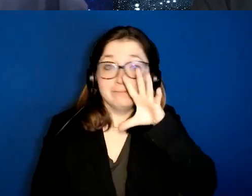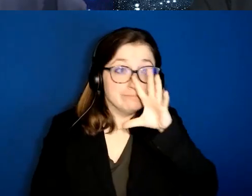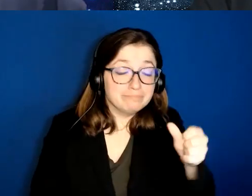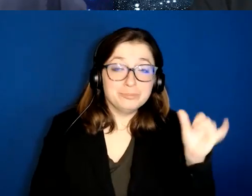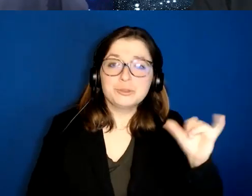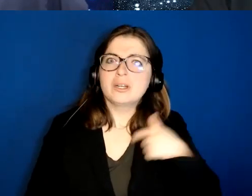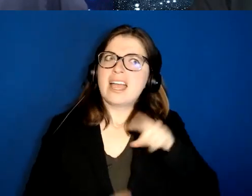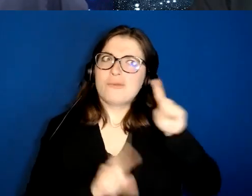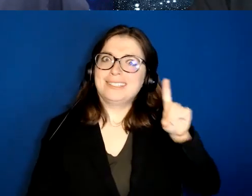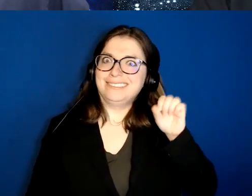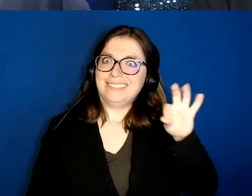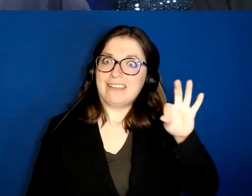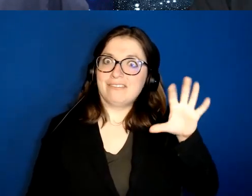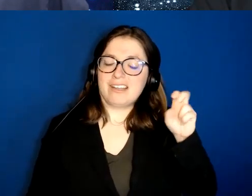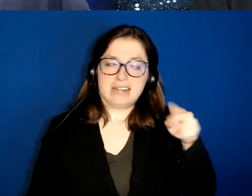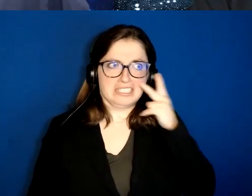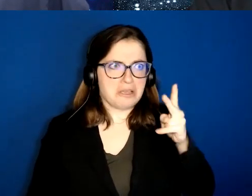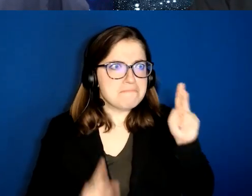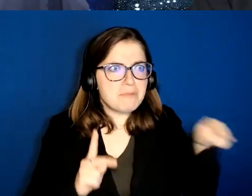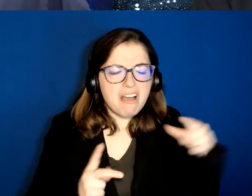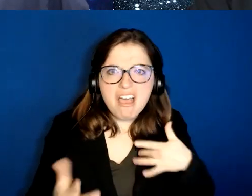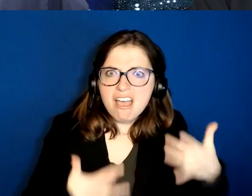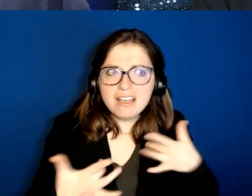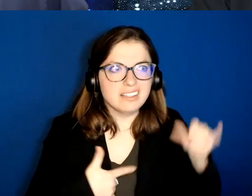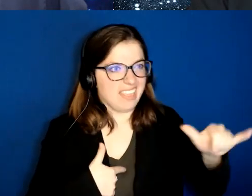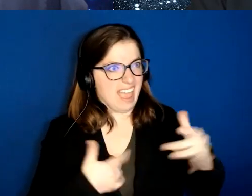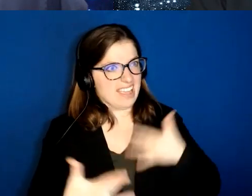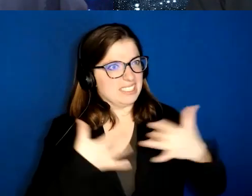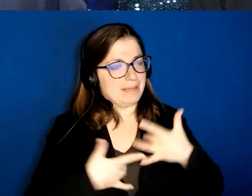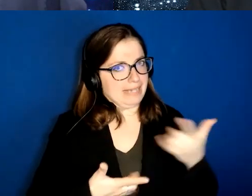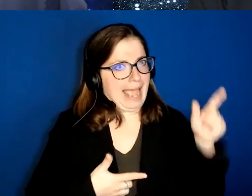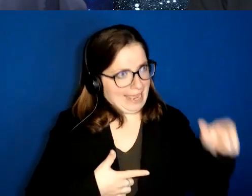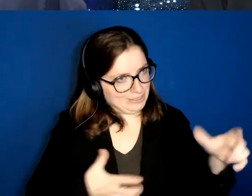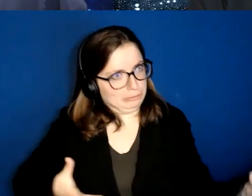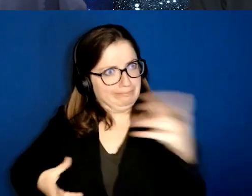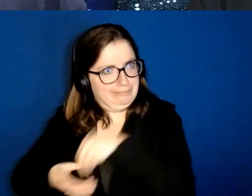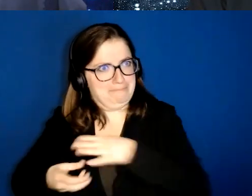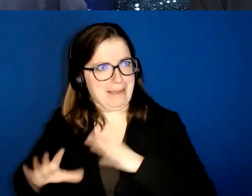how excited everybody was. And I said, I need to capture all this enthusiasm and get it in my classes somehow.